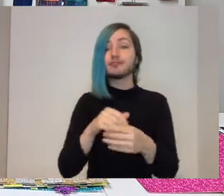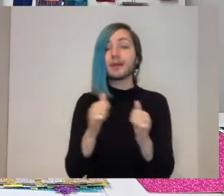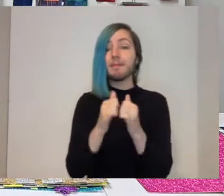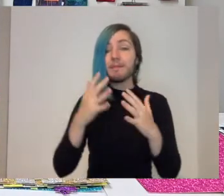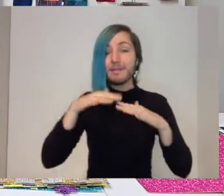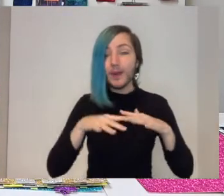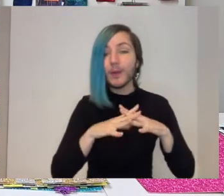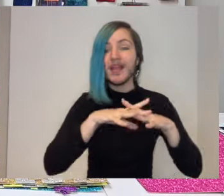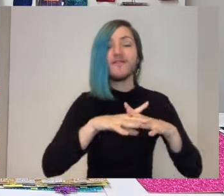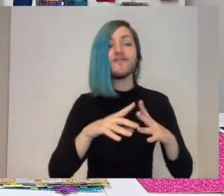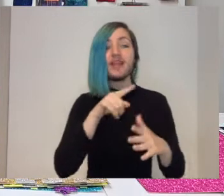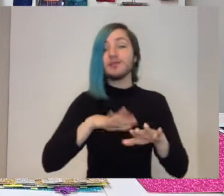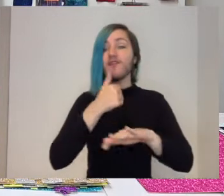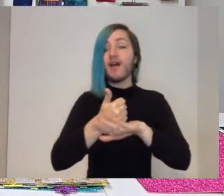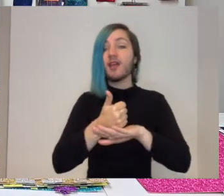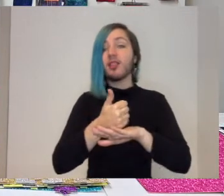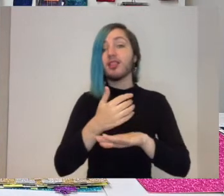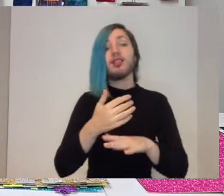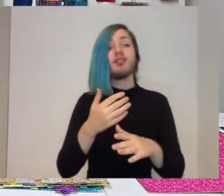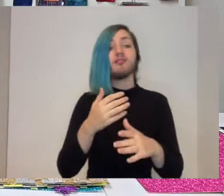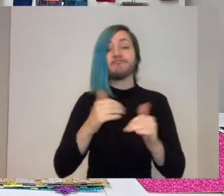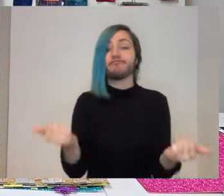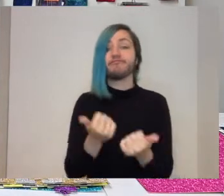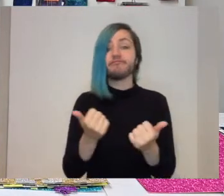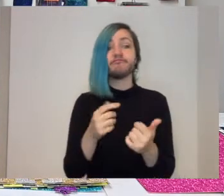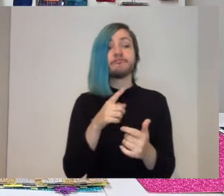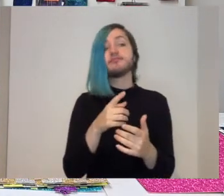final contrast colour, checkerboard blocky